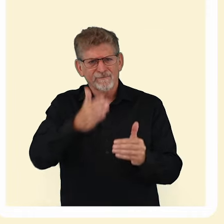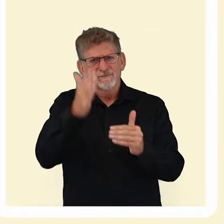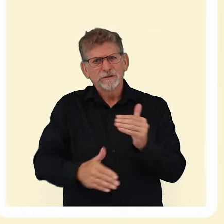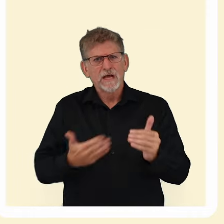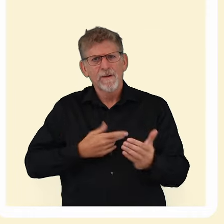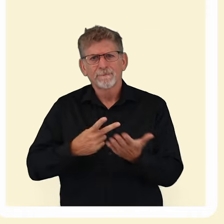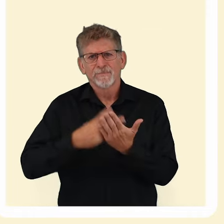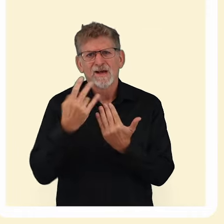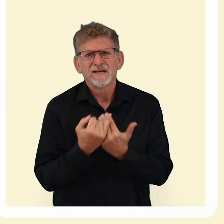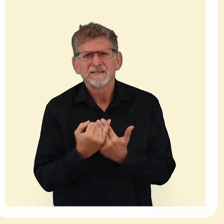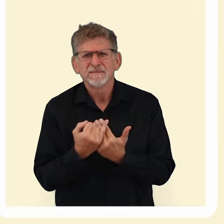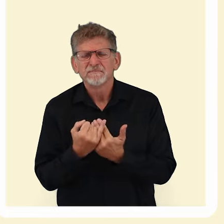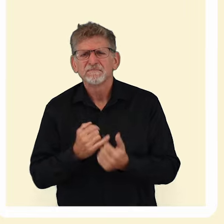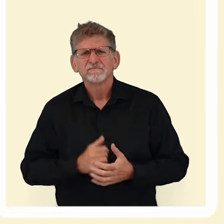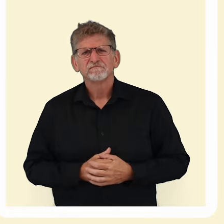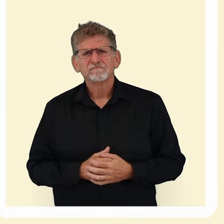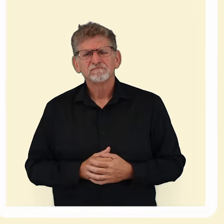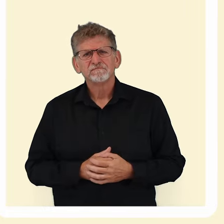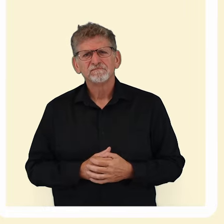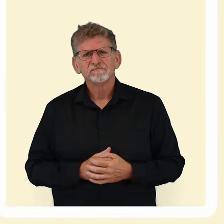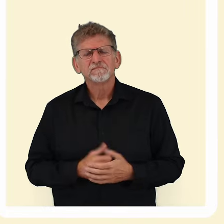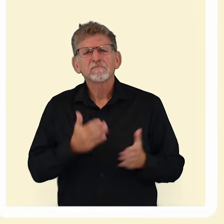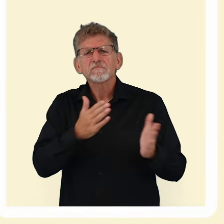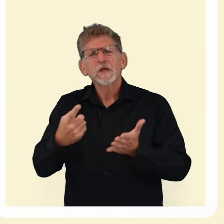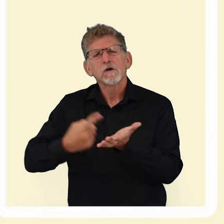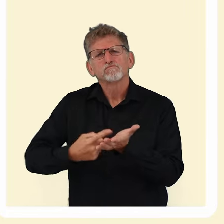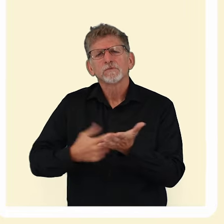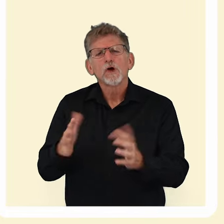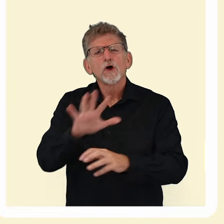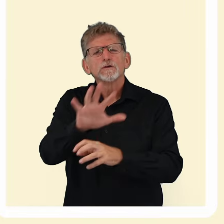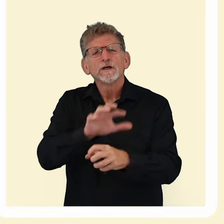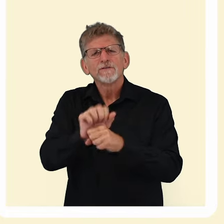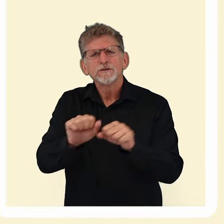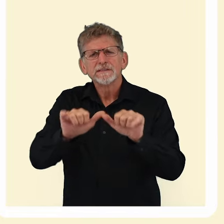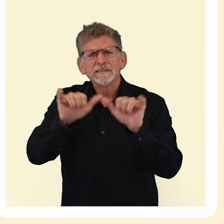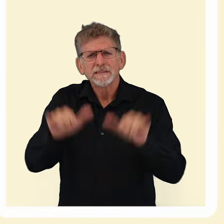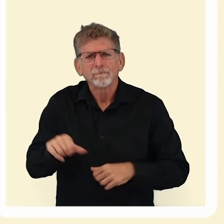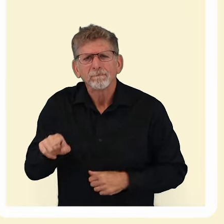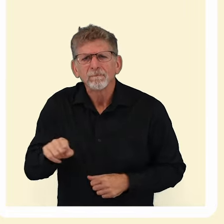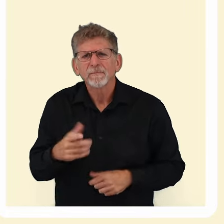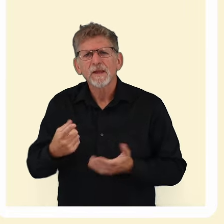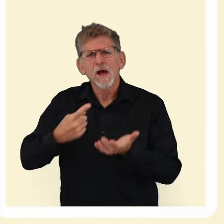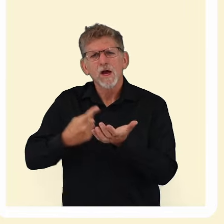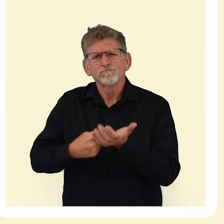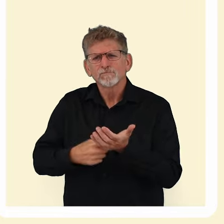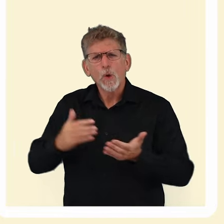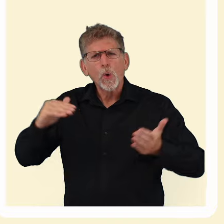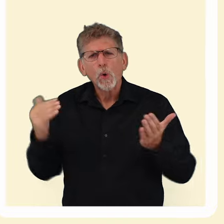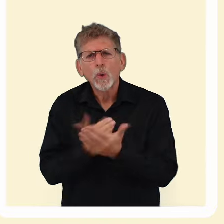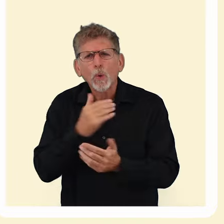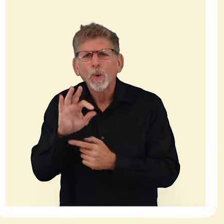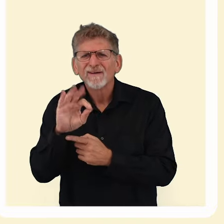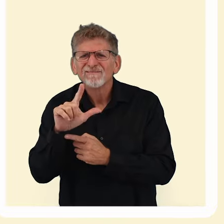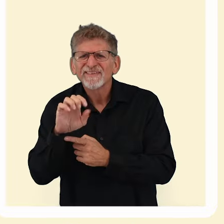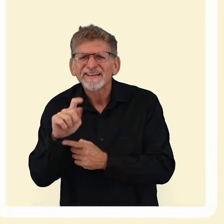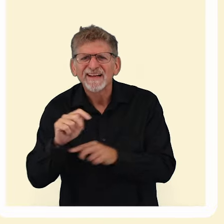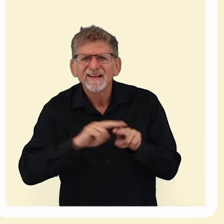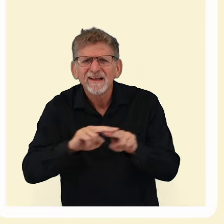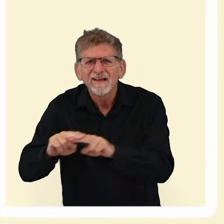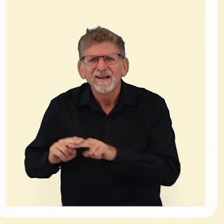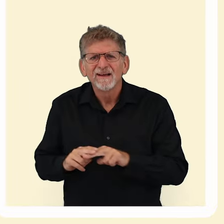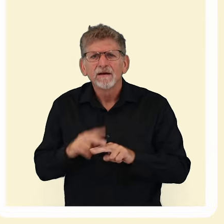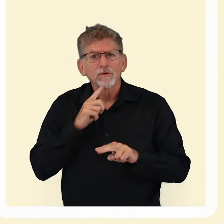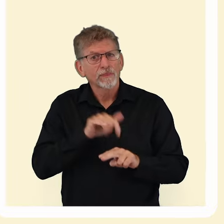with really completing our project. Let's talk about the reservation system. Let's talk about the